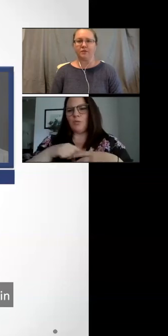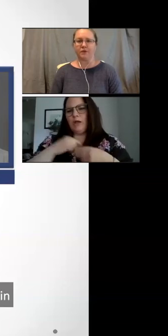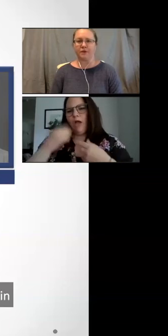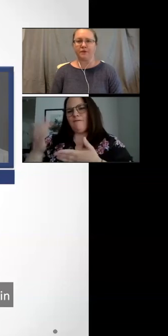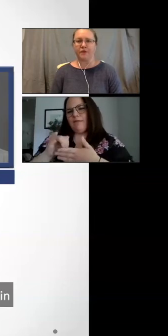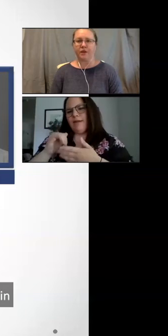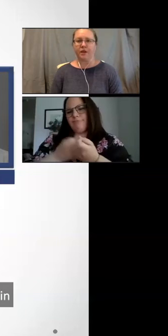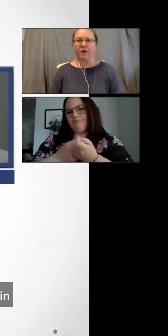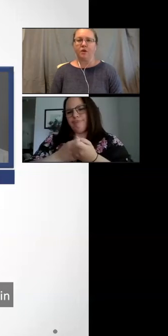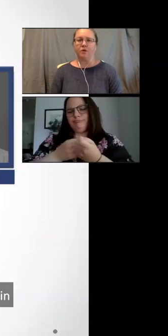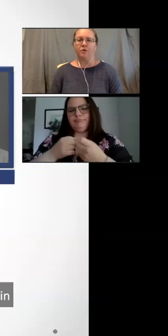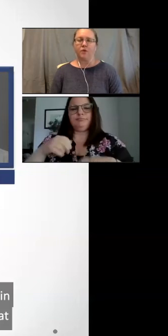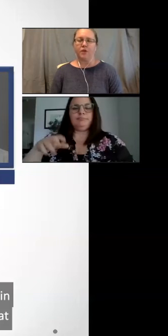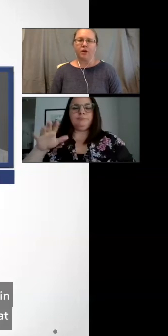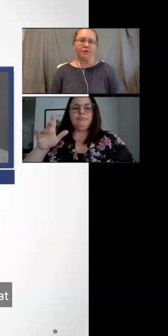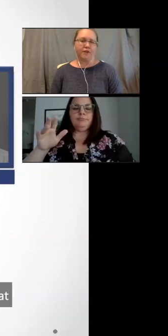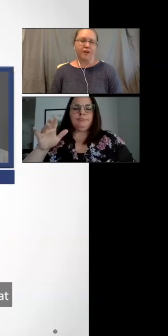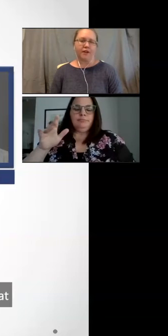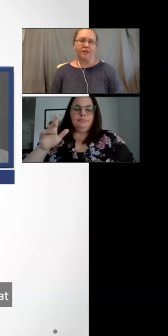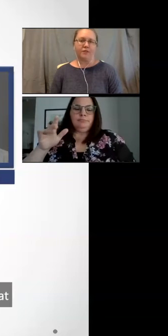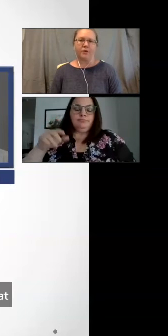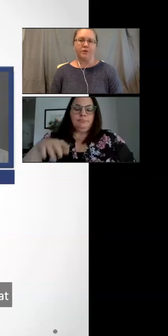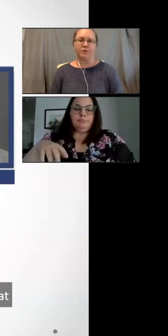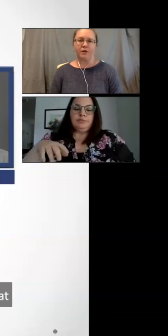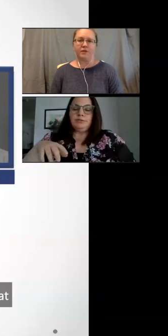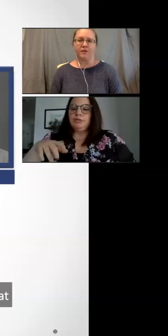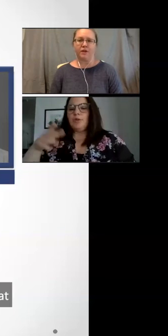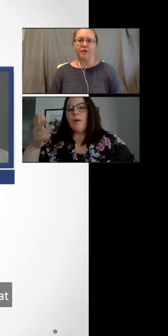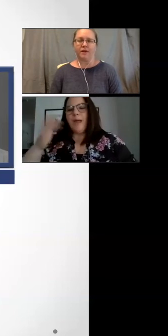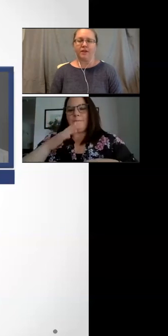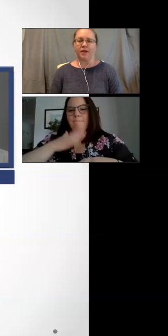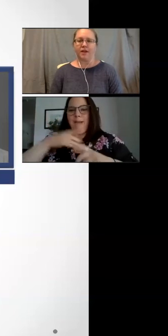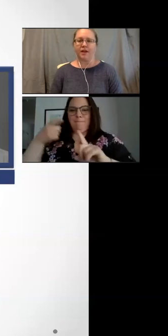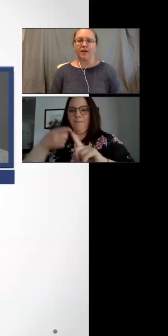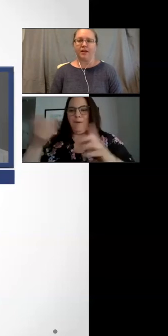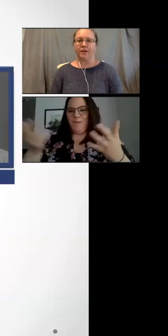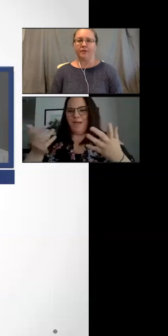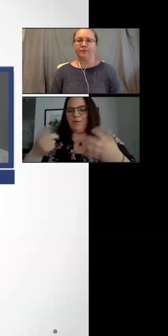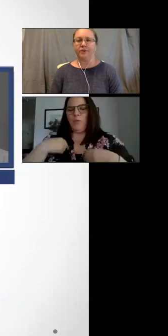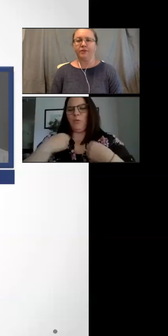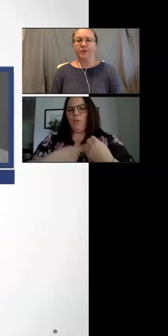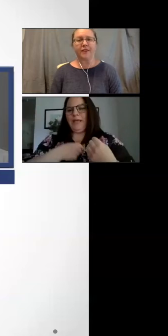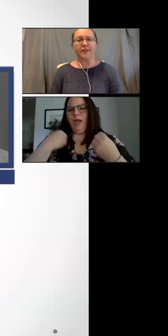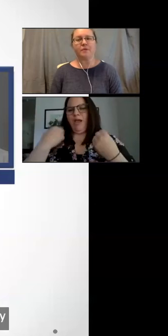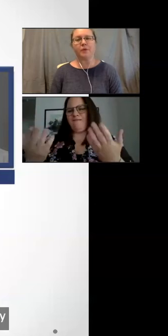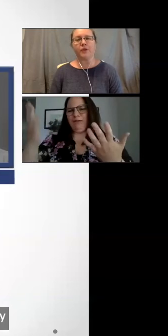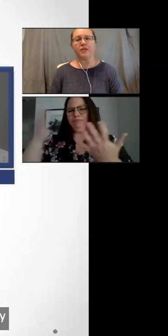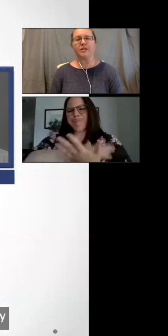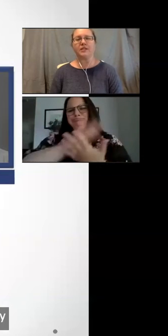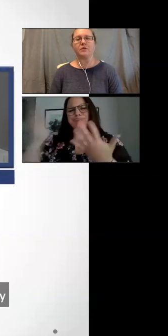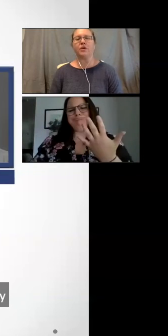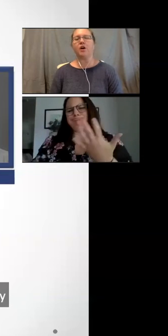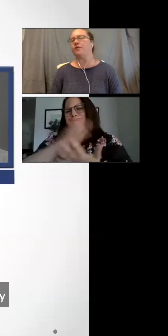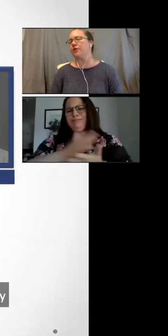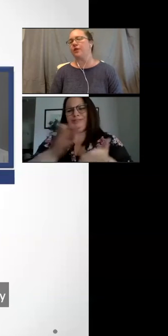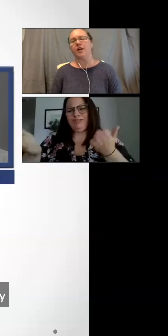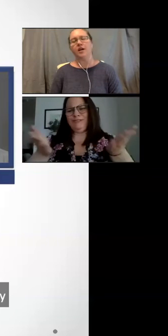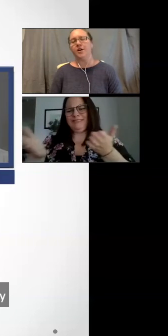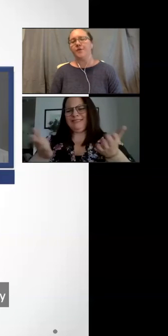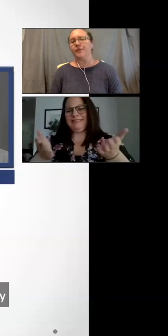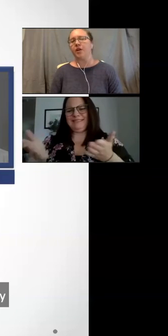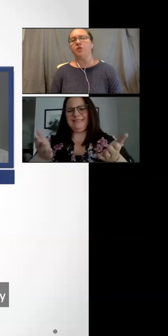as well. We offer that kind of support to parents in a way that they can learn. I think my point is that we